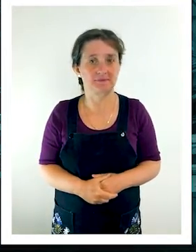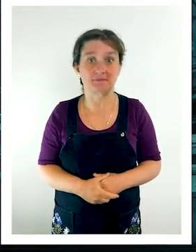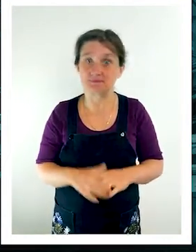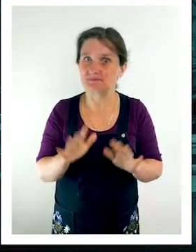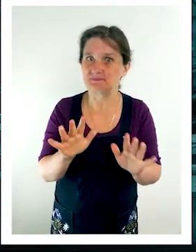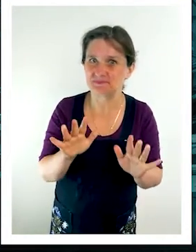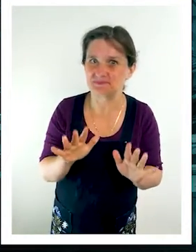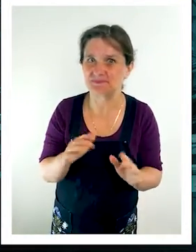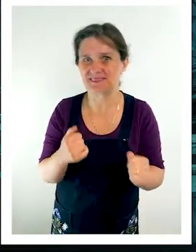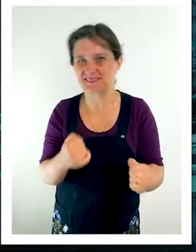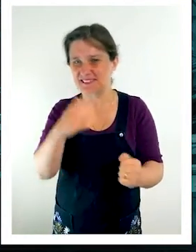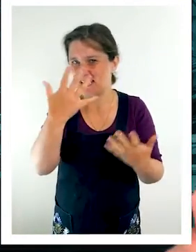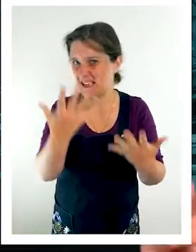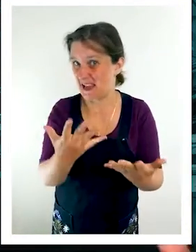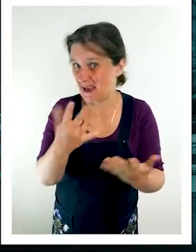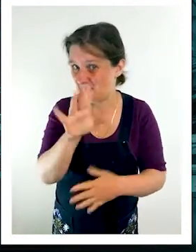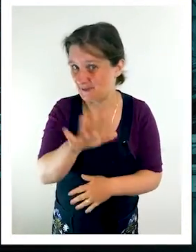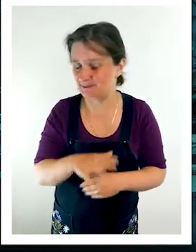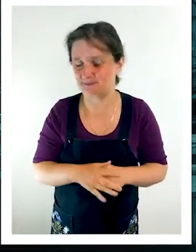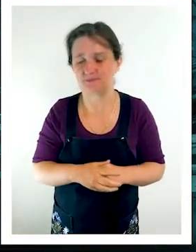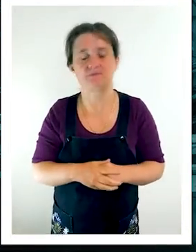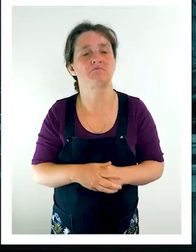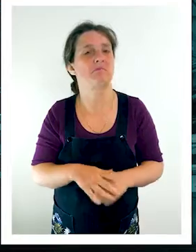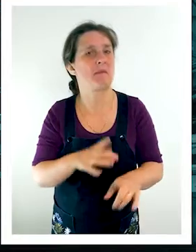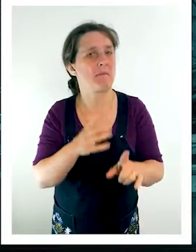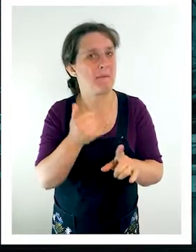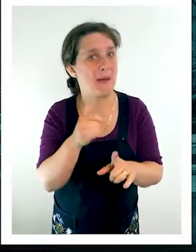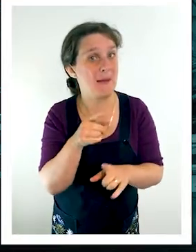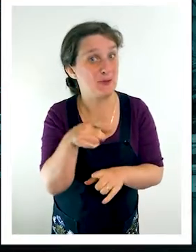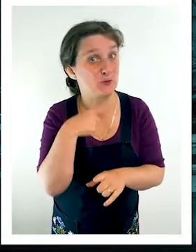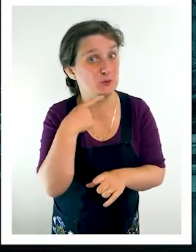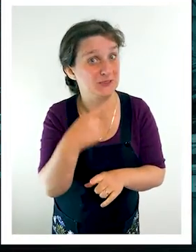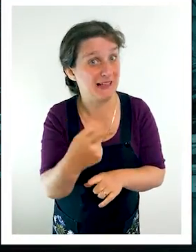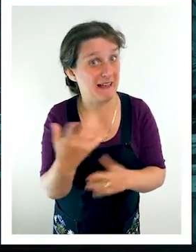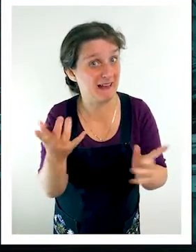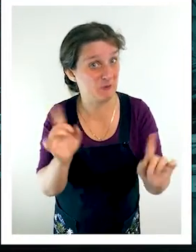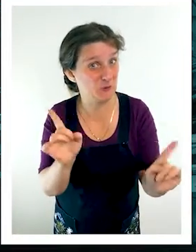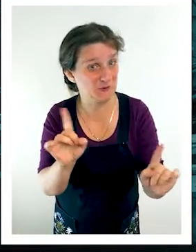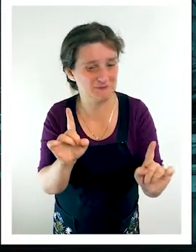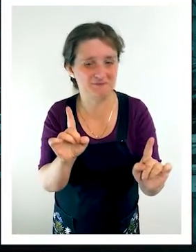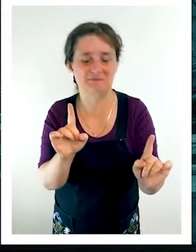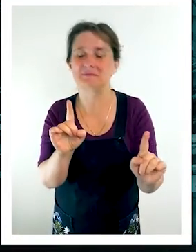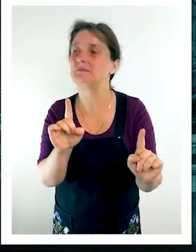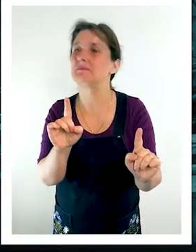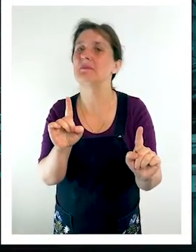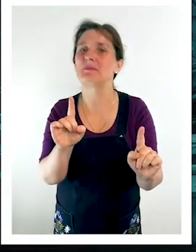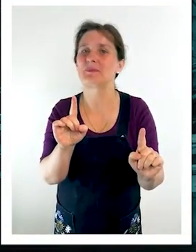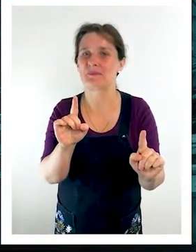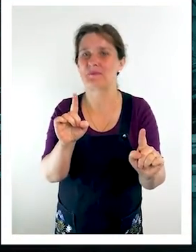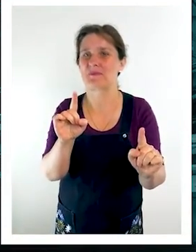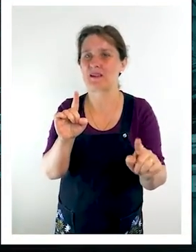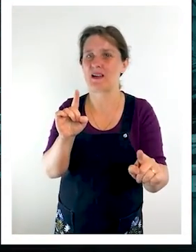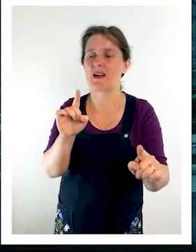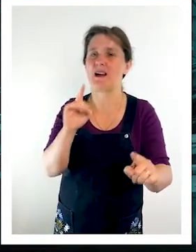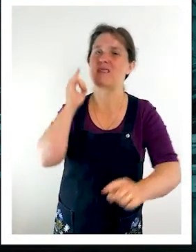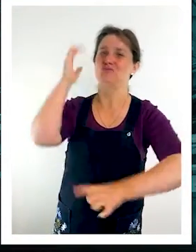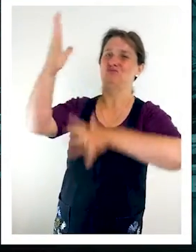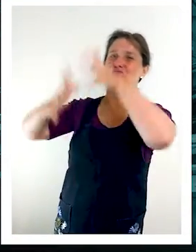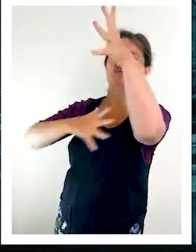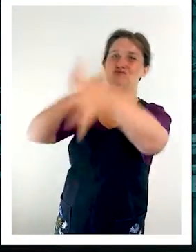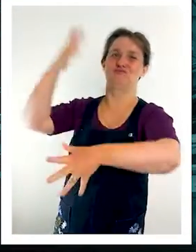Awesome. Now, I can pretty much guarantee that loads of you said